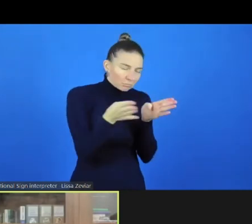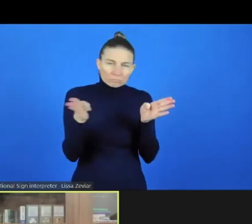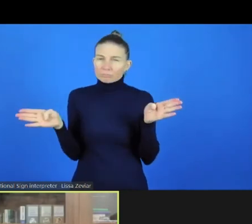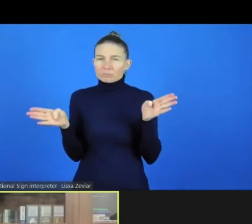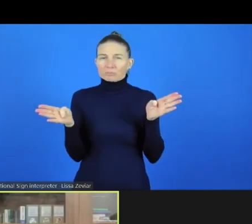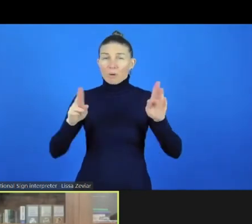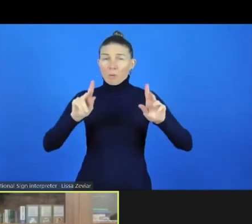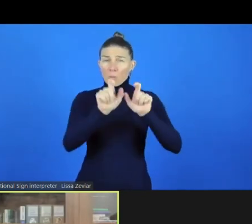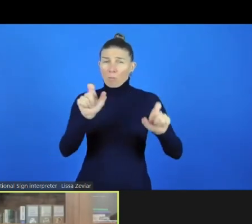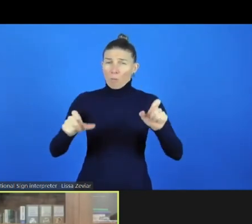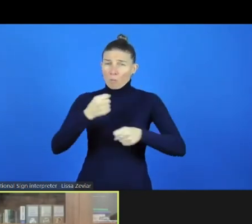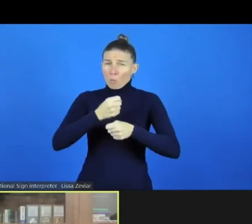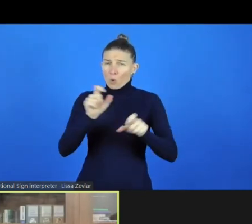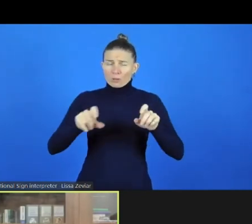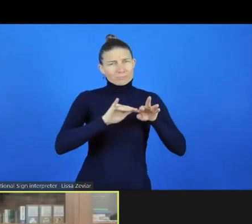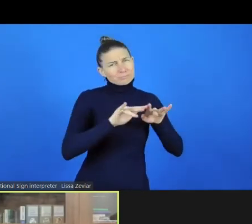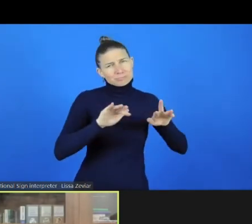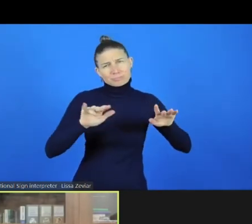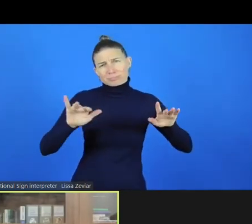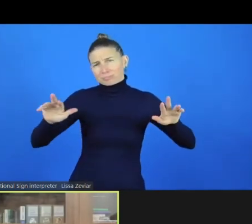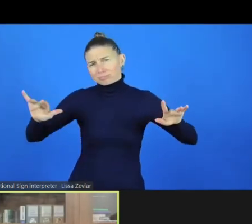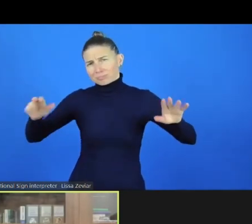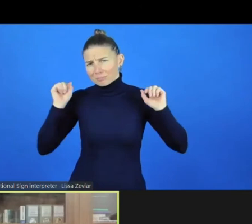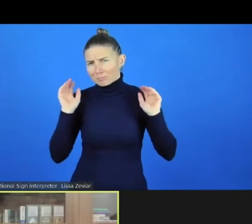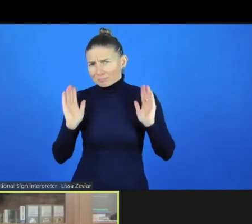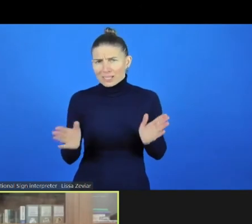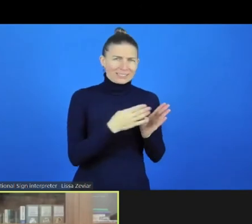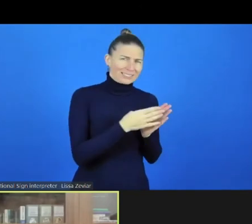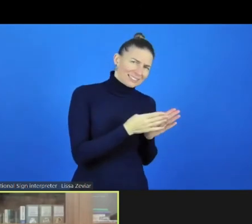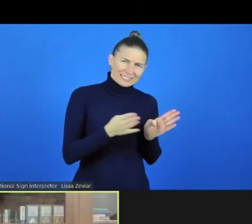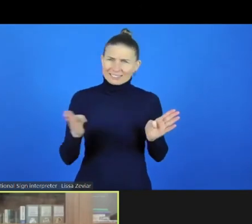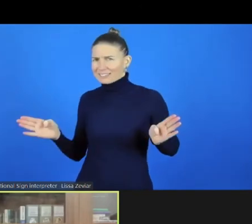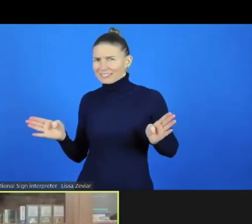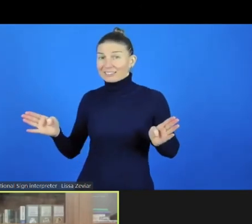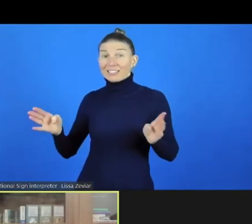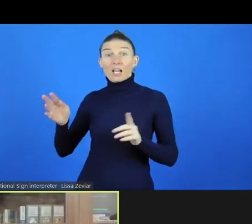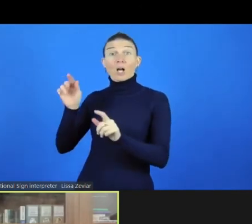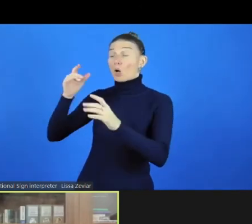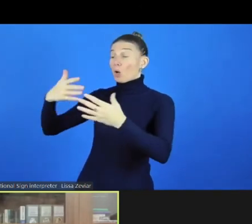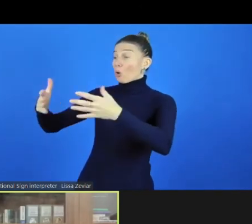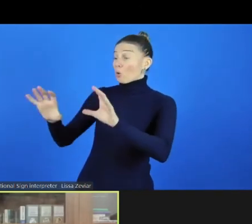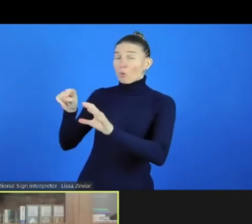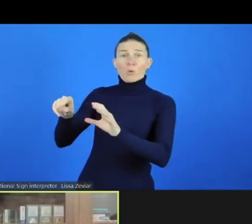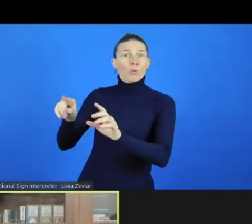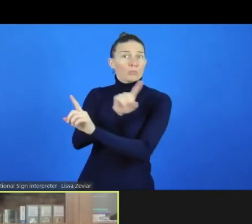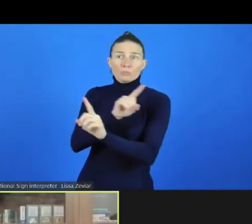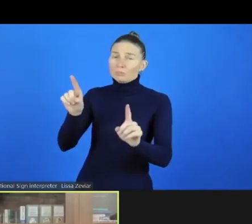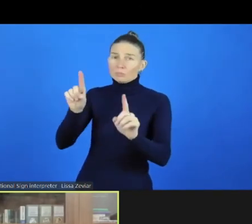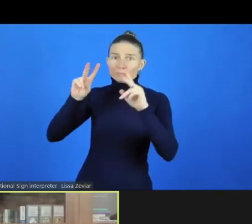And I think we under-recognize a group is with a group of people with disabilities.